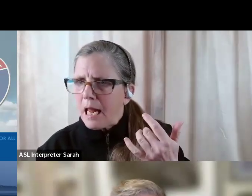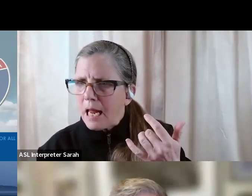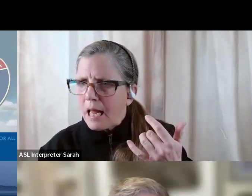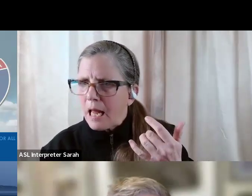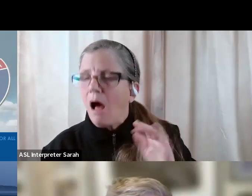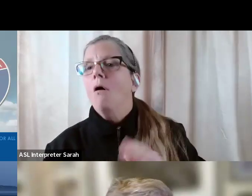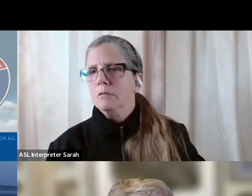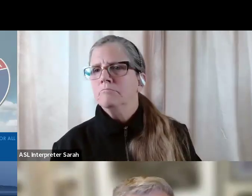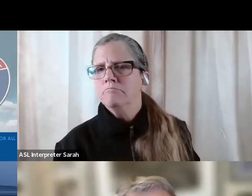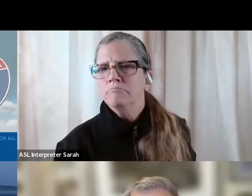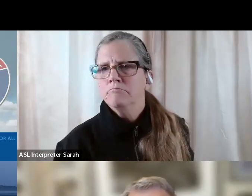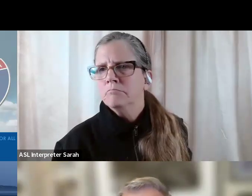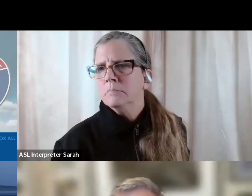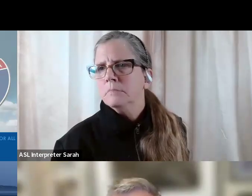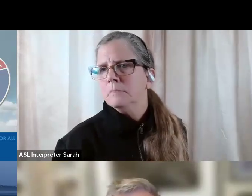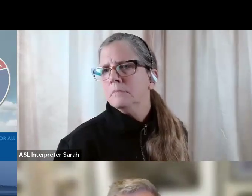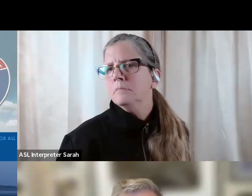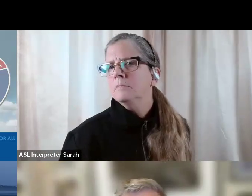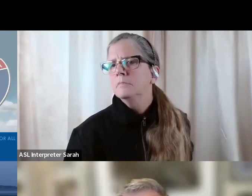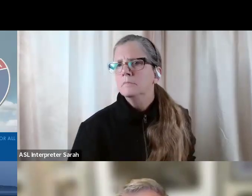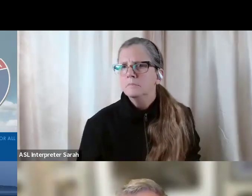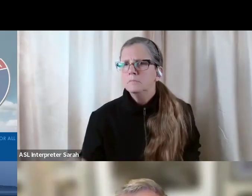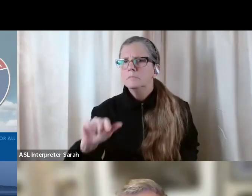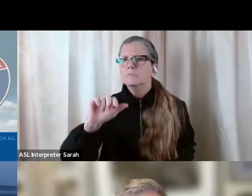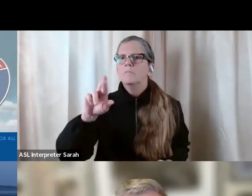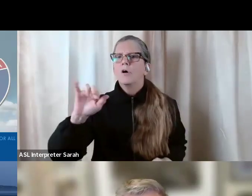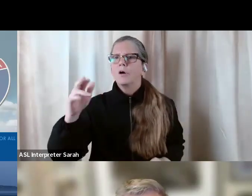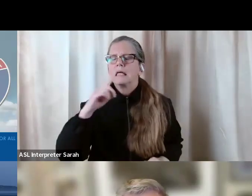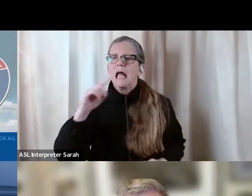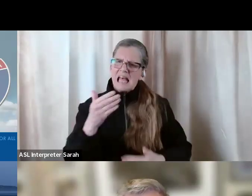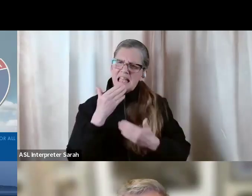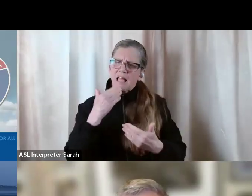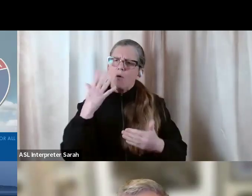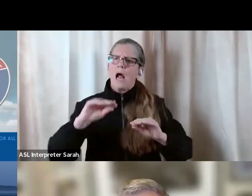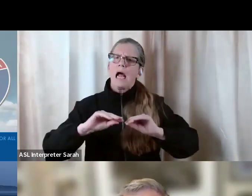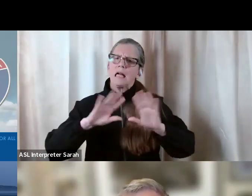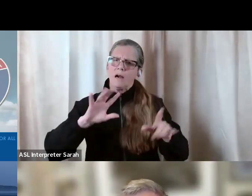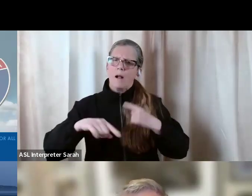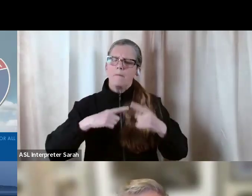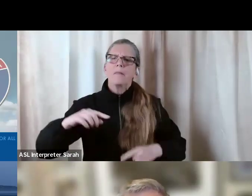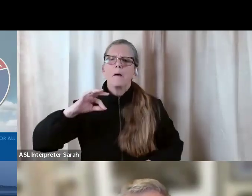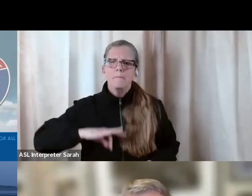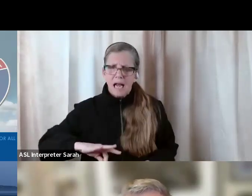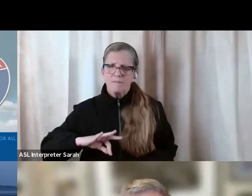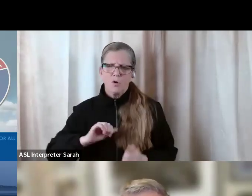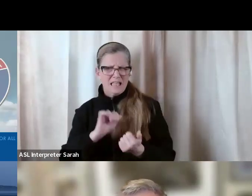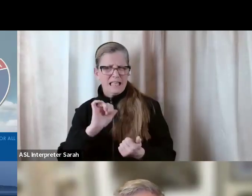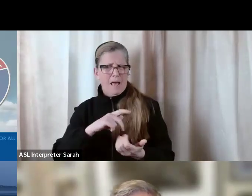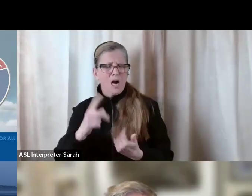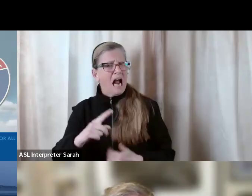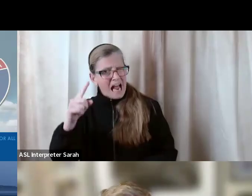Yes, thank you. I just want to clarify something about the benefit under the program. I think I had heard you said